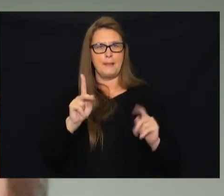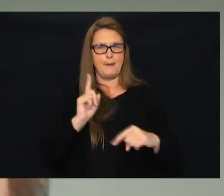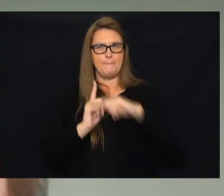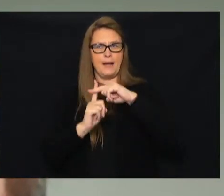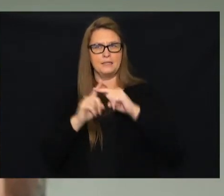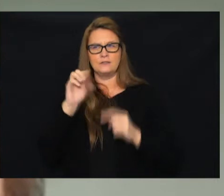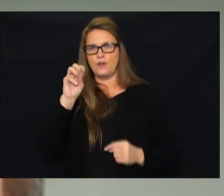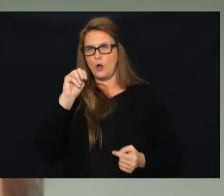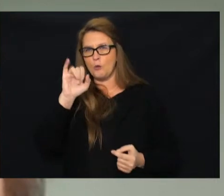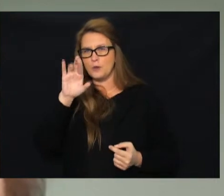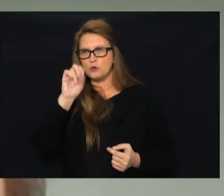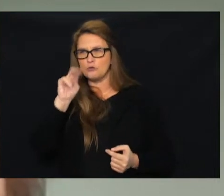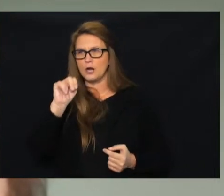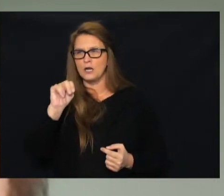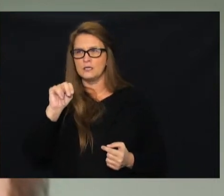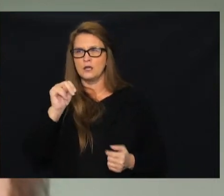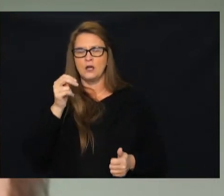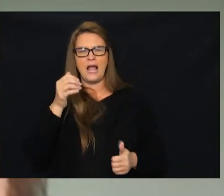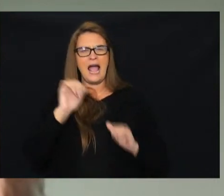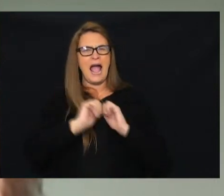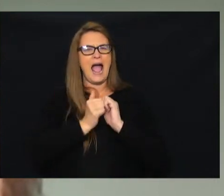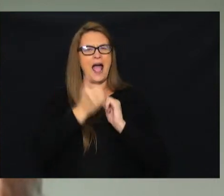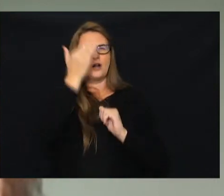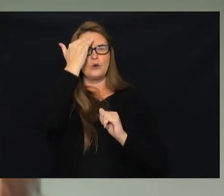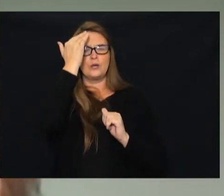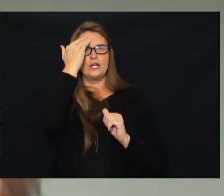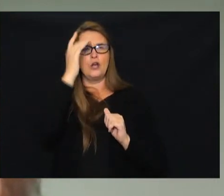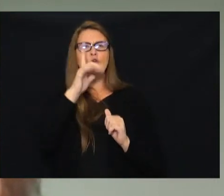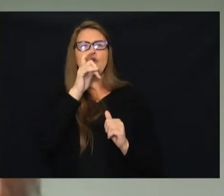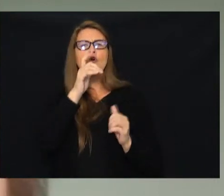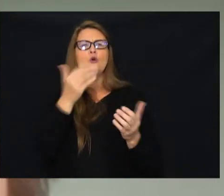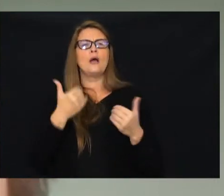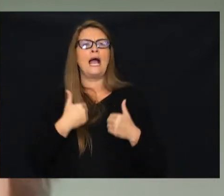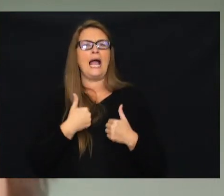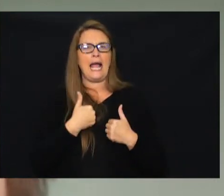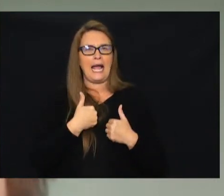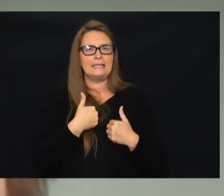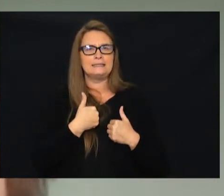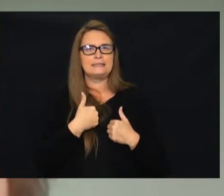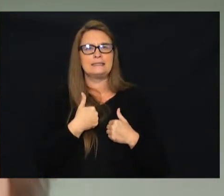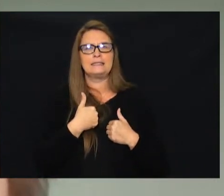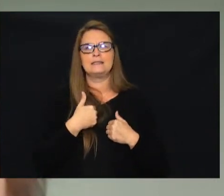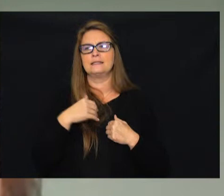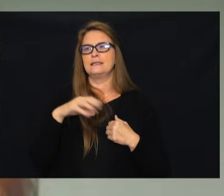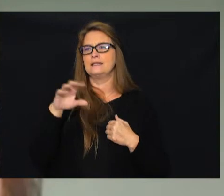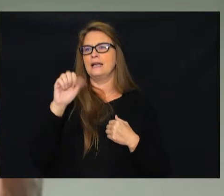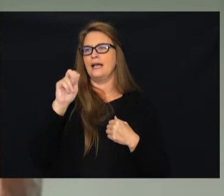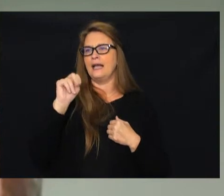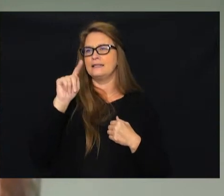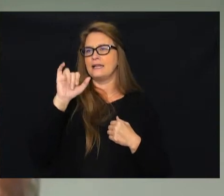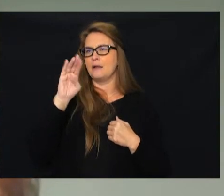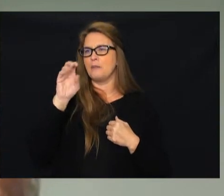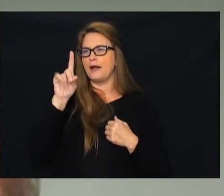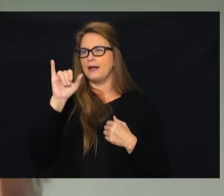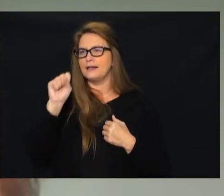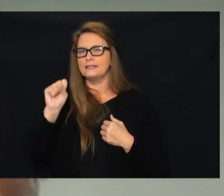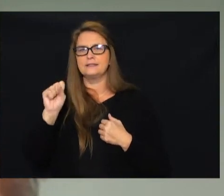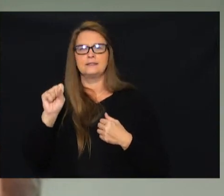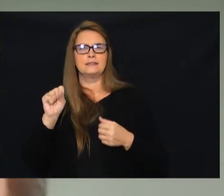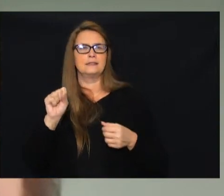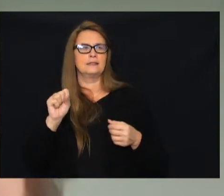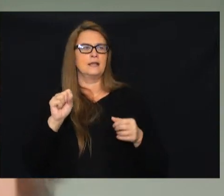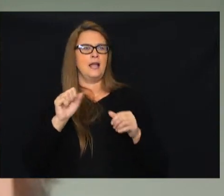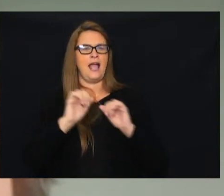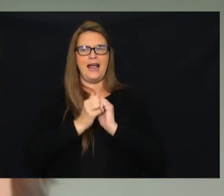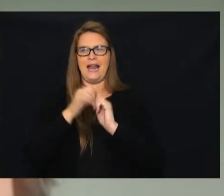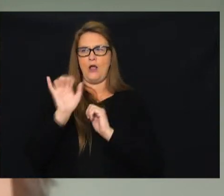determined, which ones get the genetic sequencing, and how well do you think that reflects the prevalence of that particular